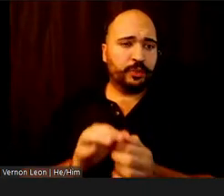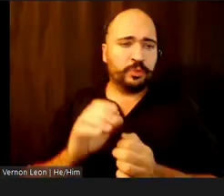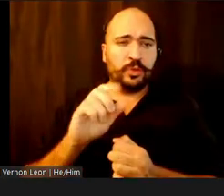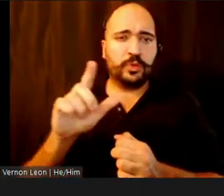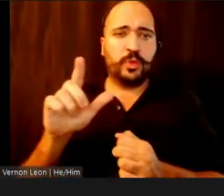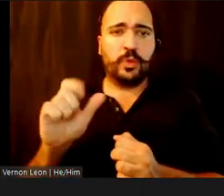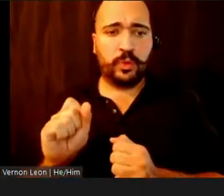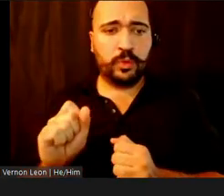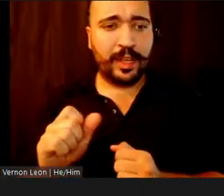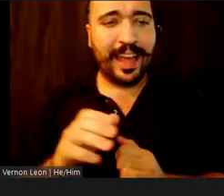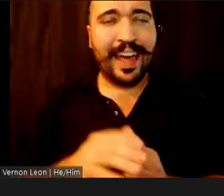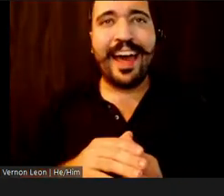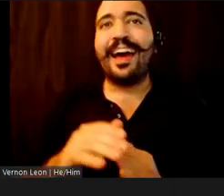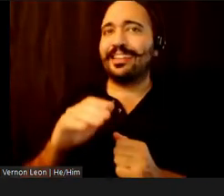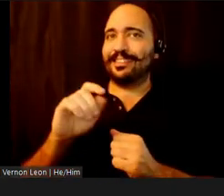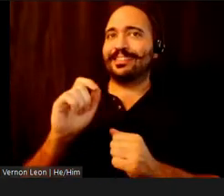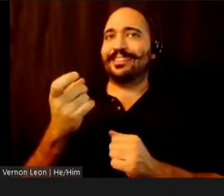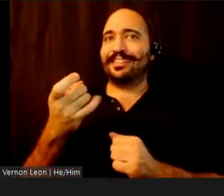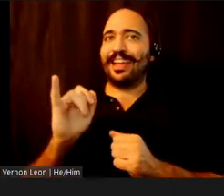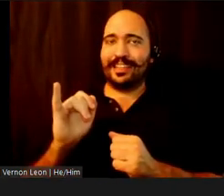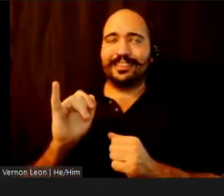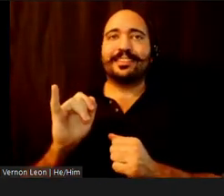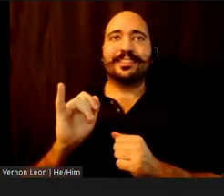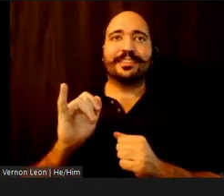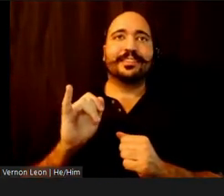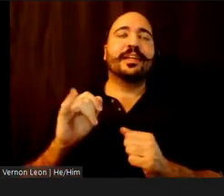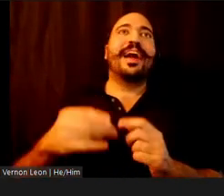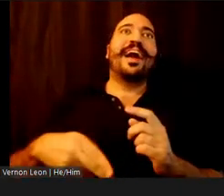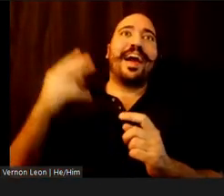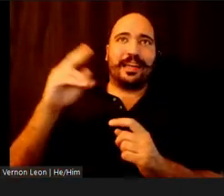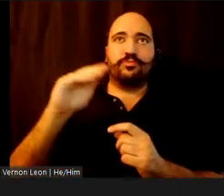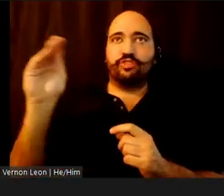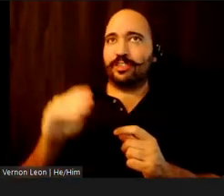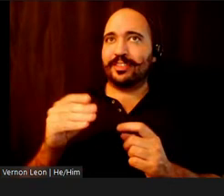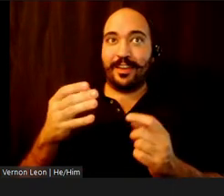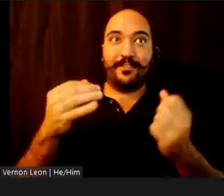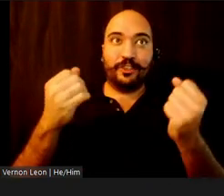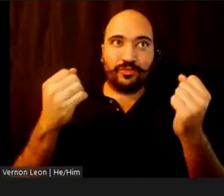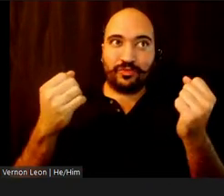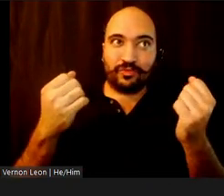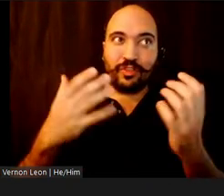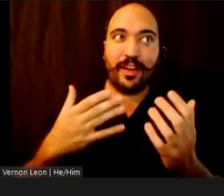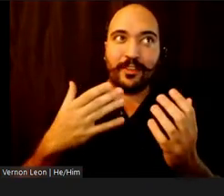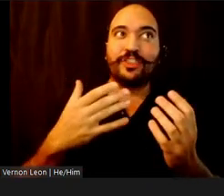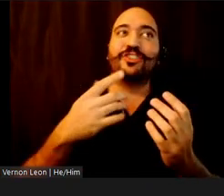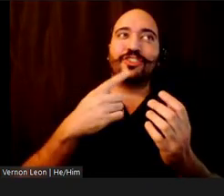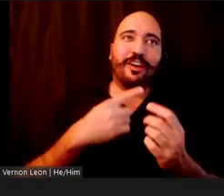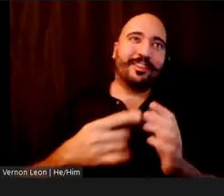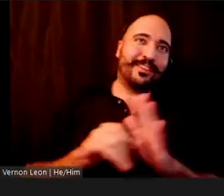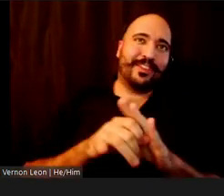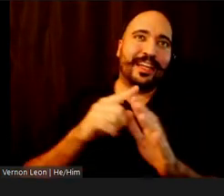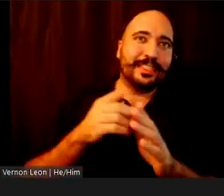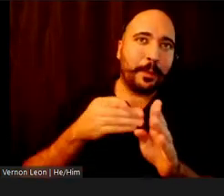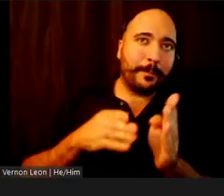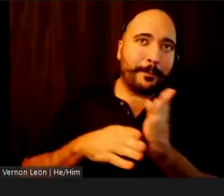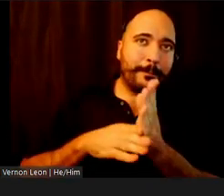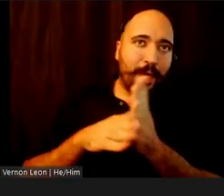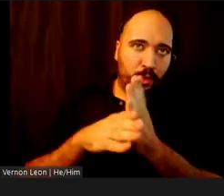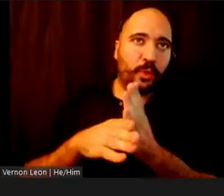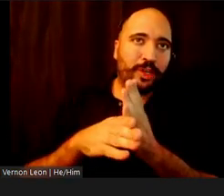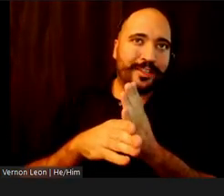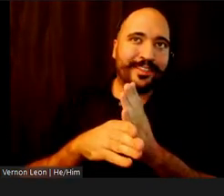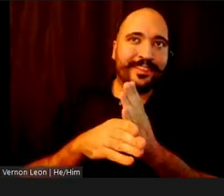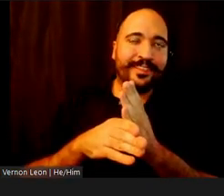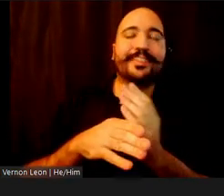-hire vehicle industry, which has a high proportion of workers who identify as minority, as defined by the United States Department of Transportation guidance, industry